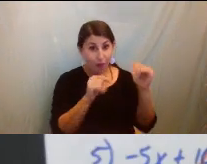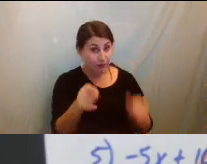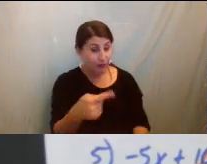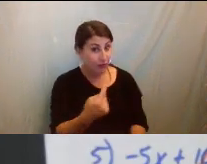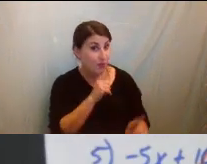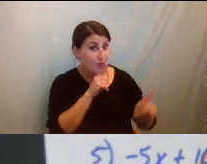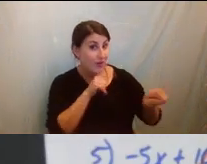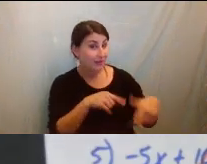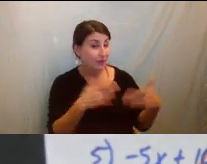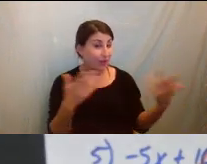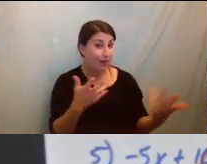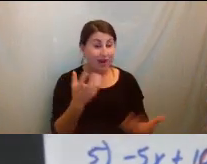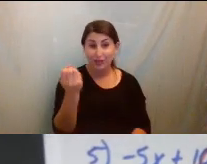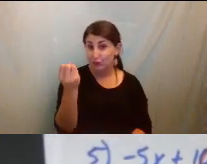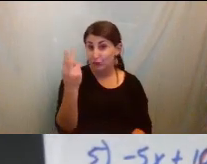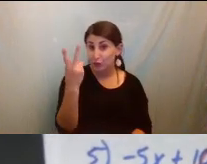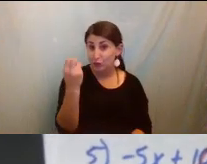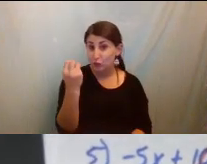All right, hopefully you said 12.